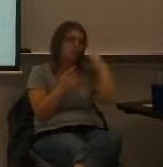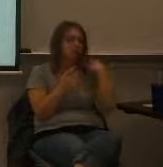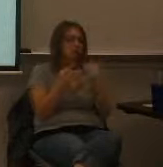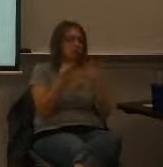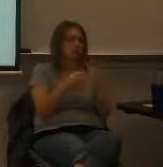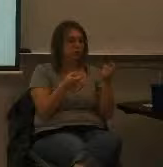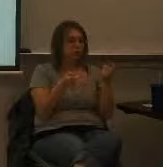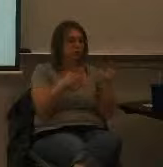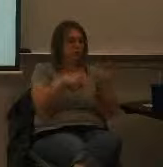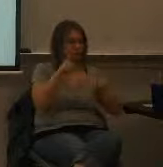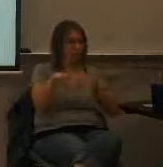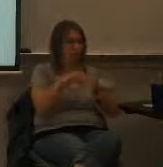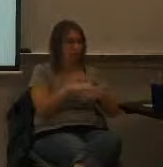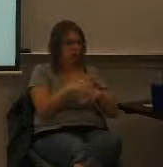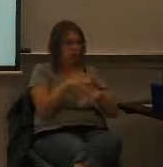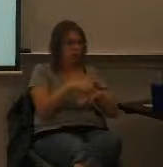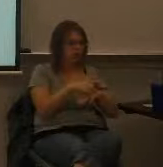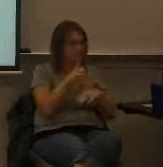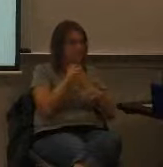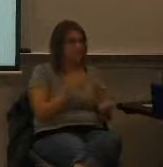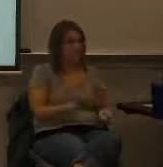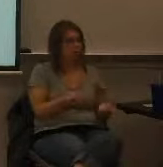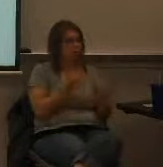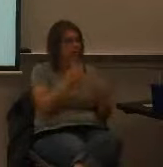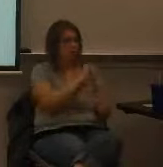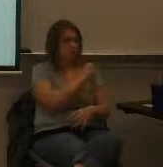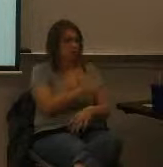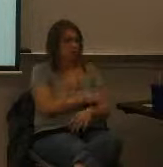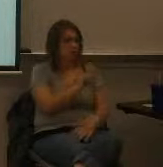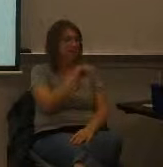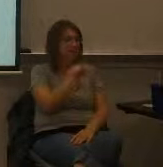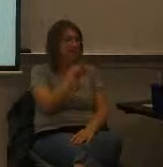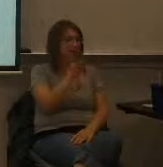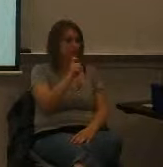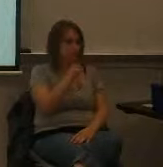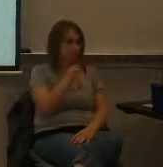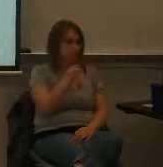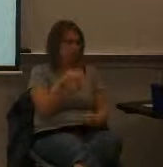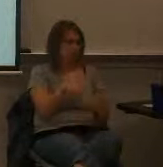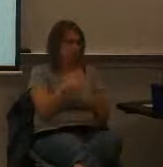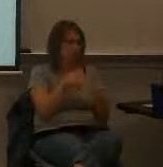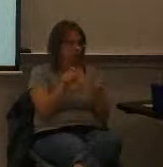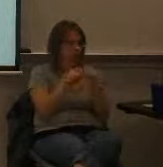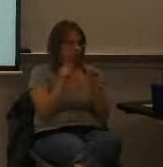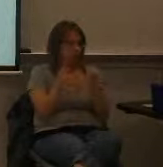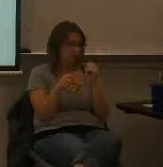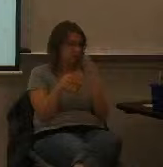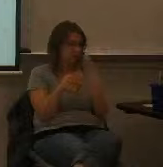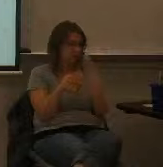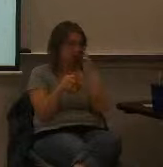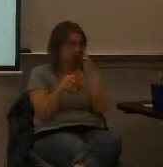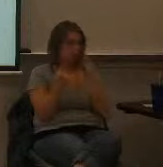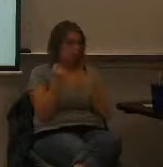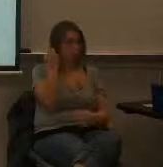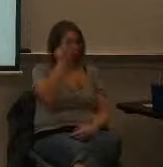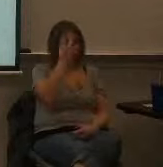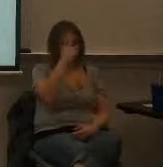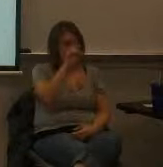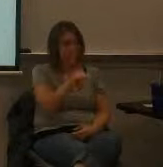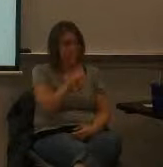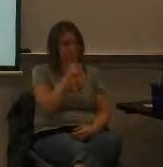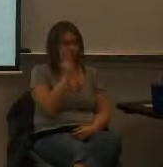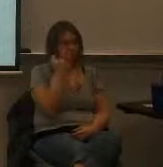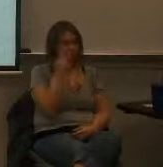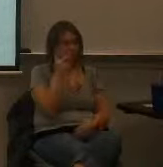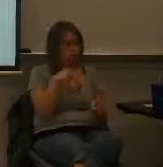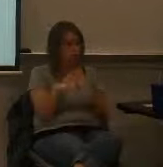diversity on Earth is the amount of energy influx to systems. And the reason for that is that